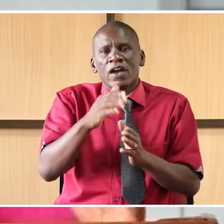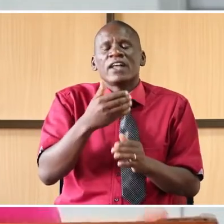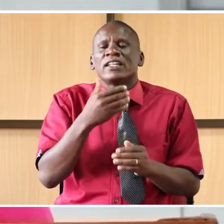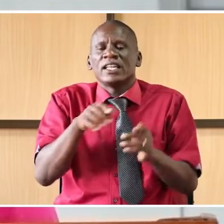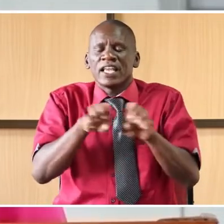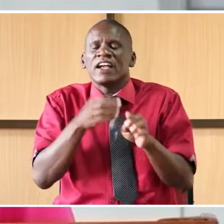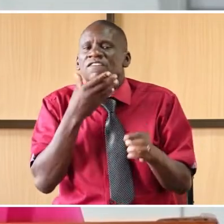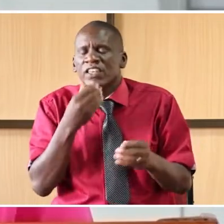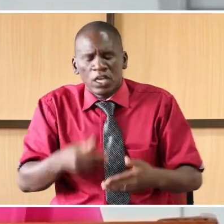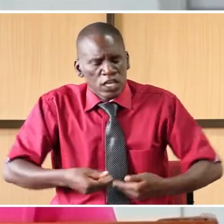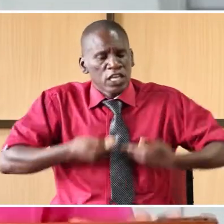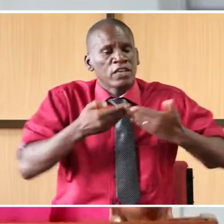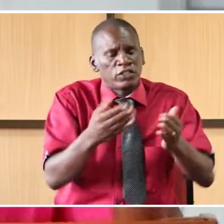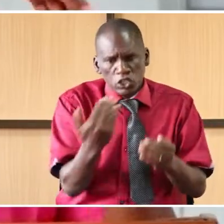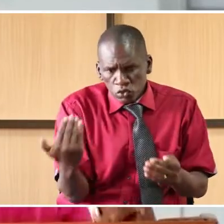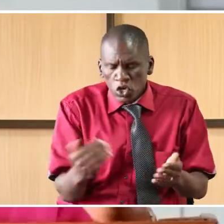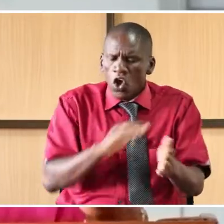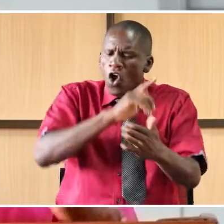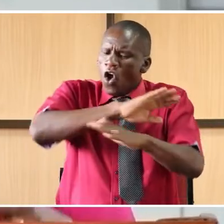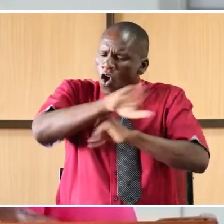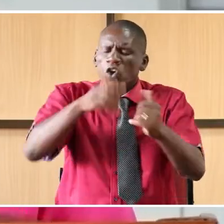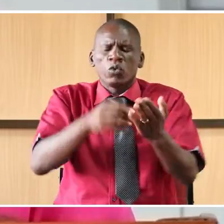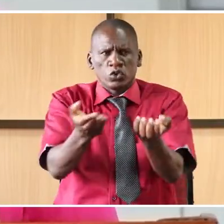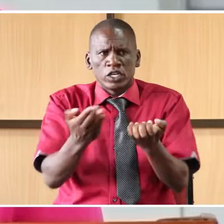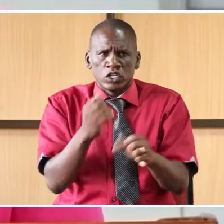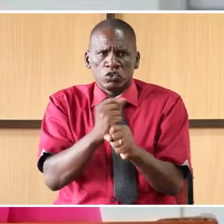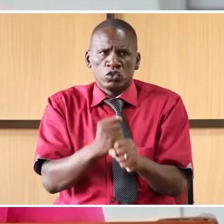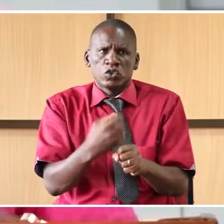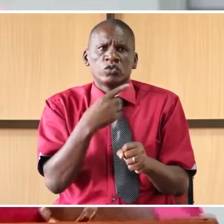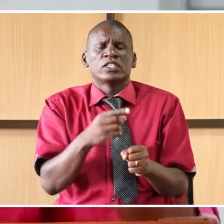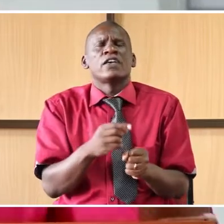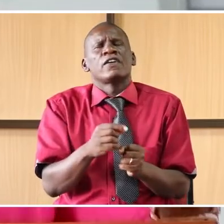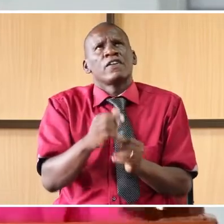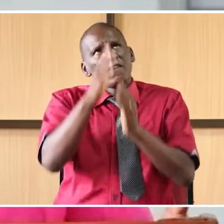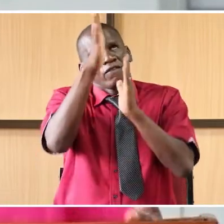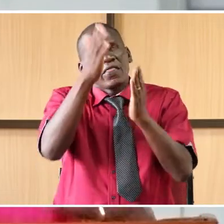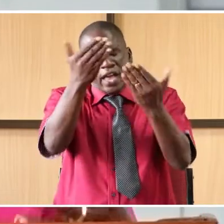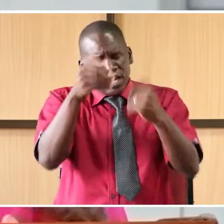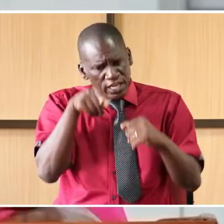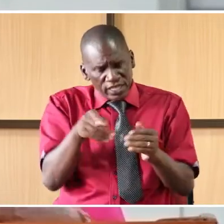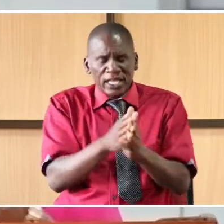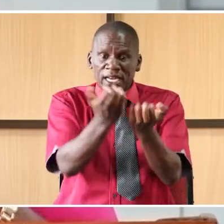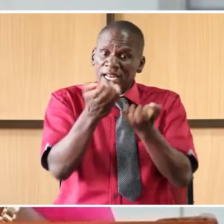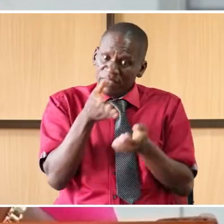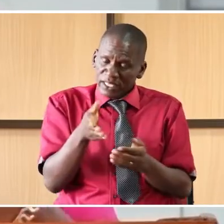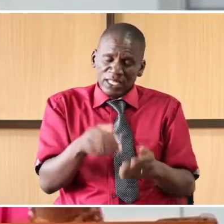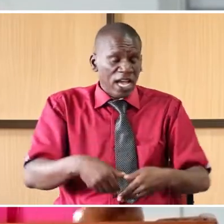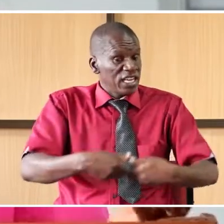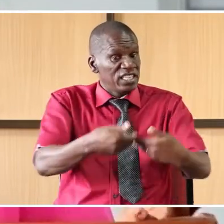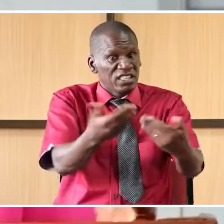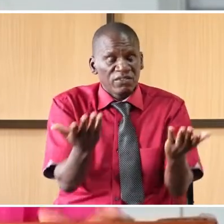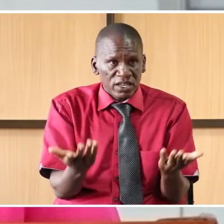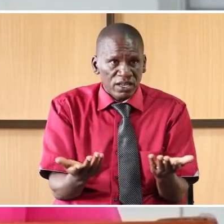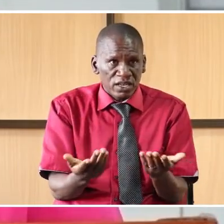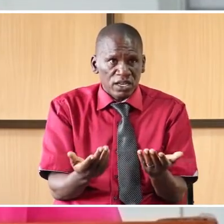for his children. So all you need to is say, "Father, I need this. I need this." And it is